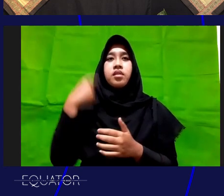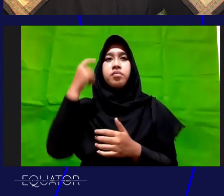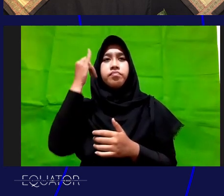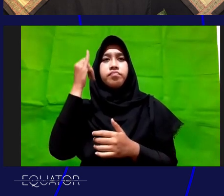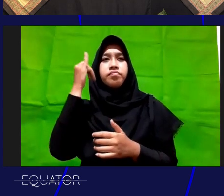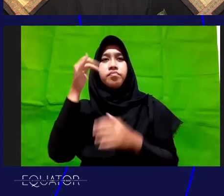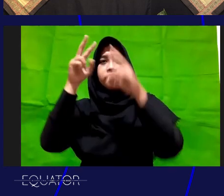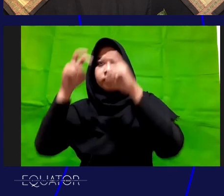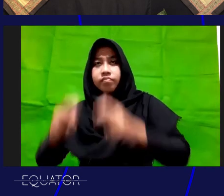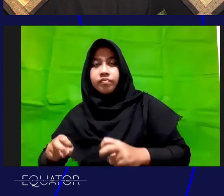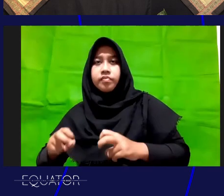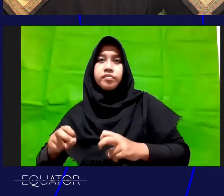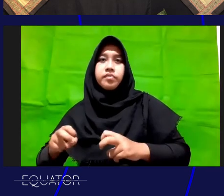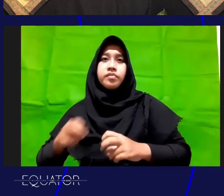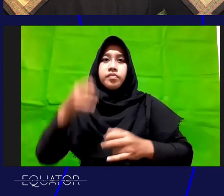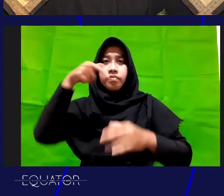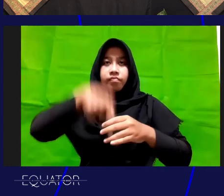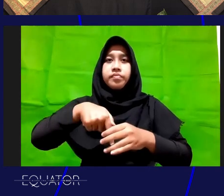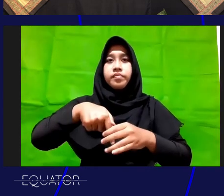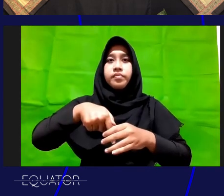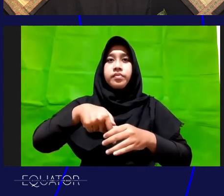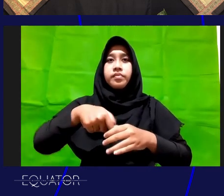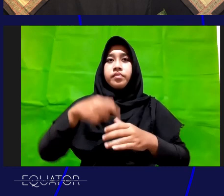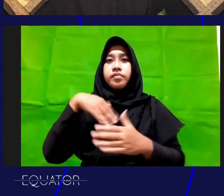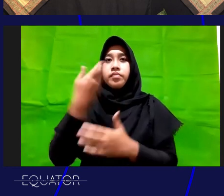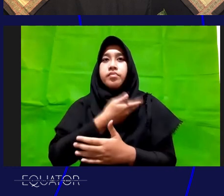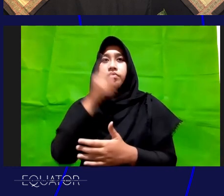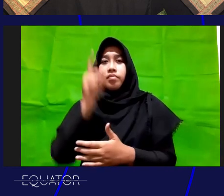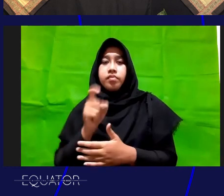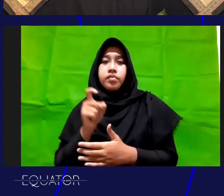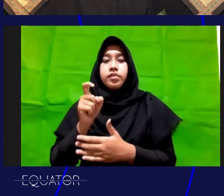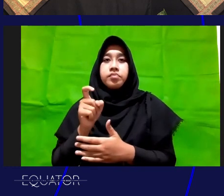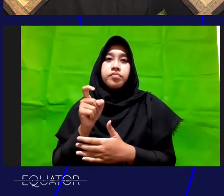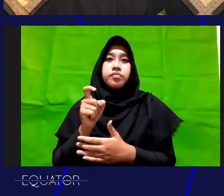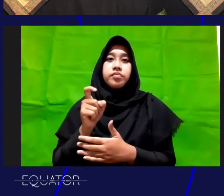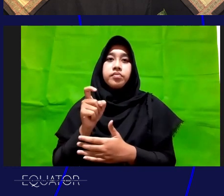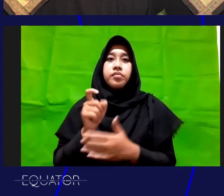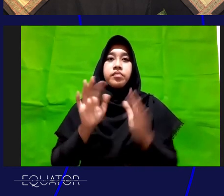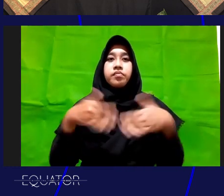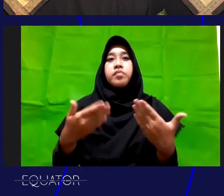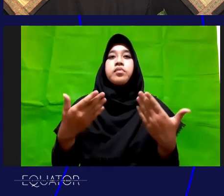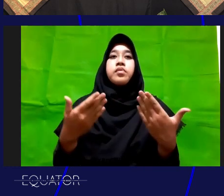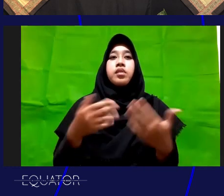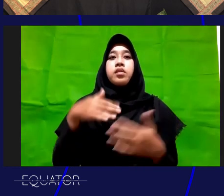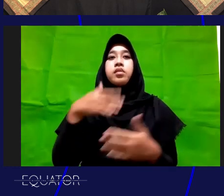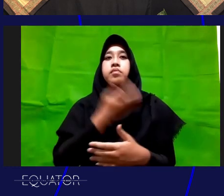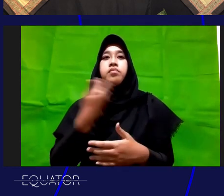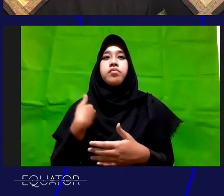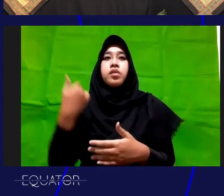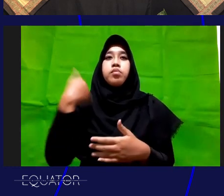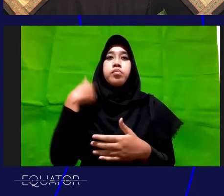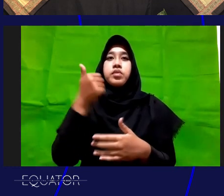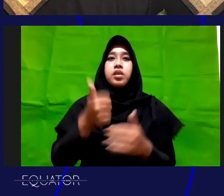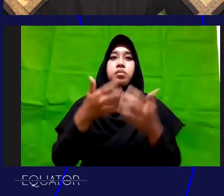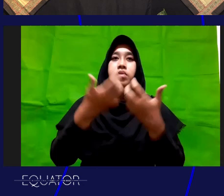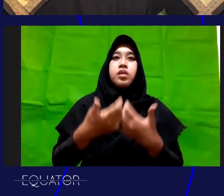Jogja Biennale effort to connect with the Ecuador. But at the same time, how can we construct a dialogue between both sides?